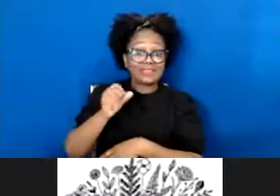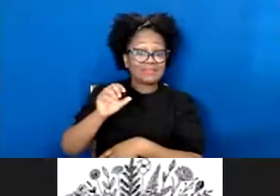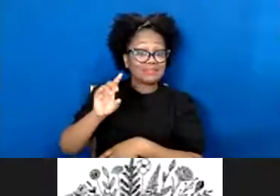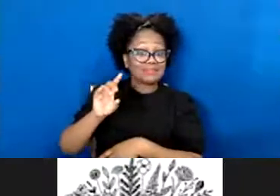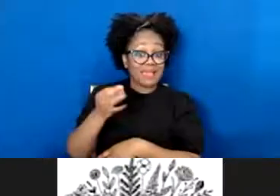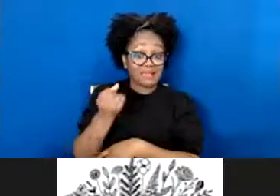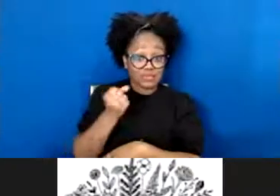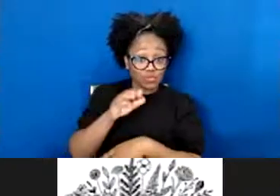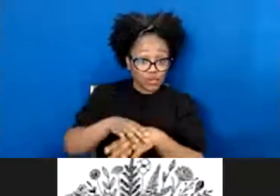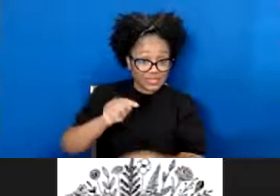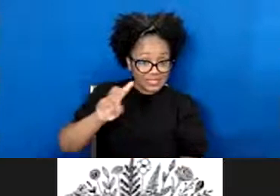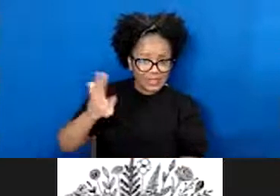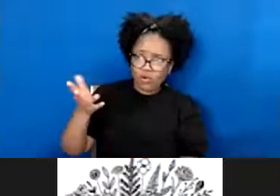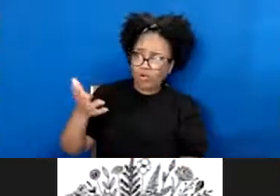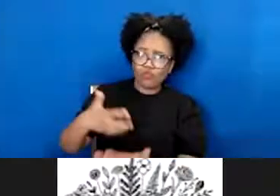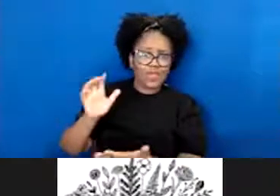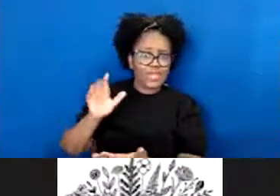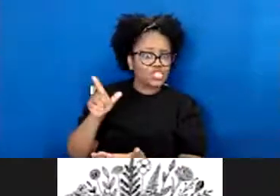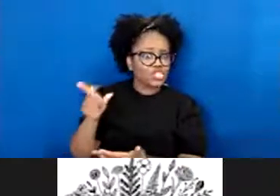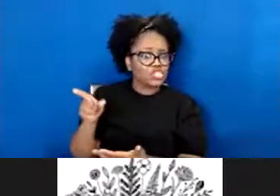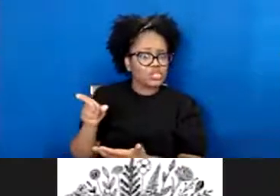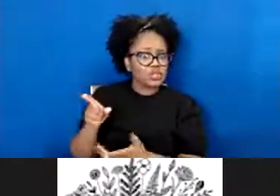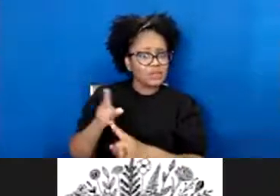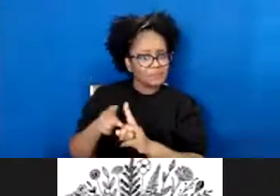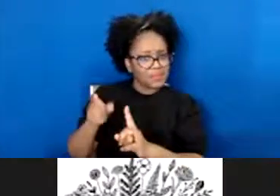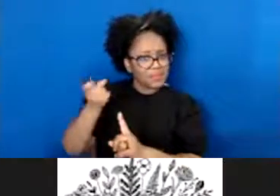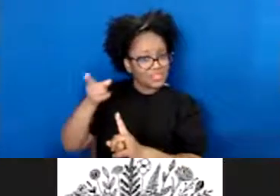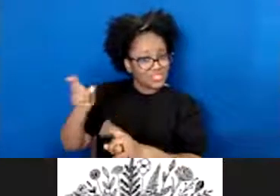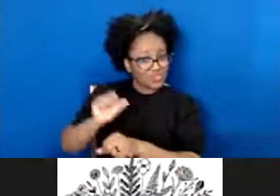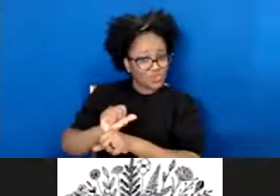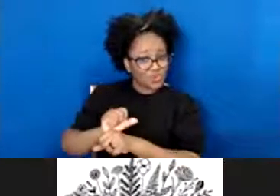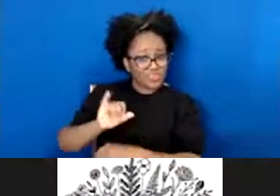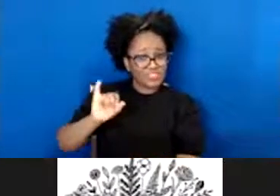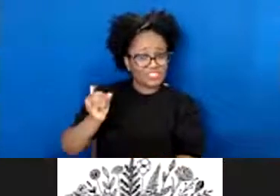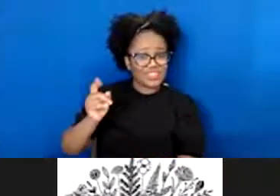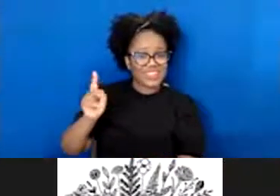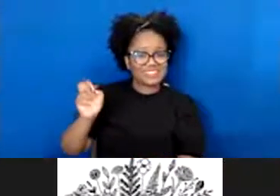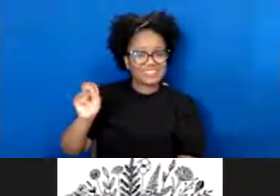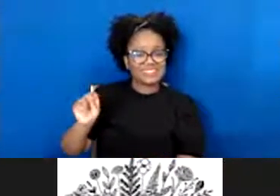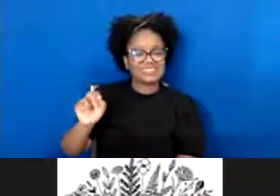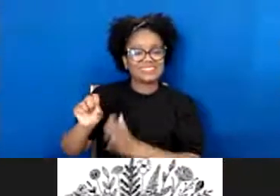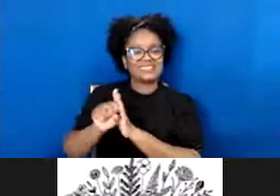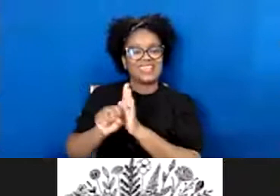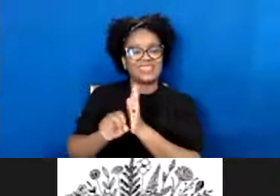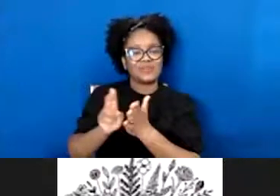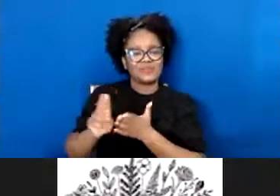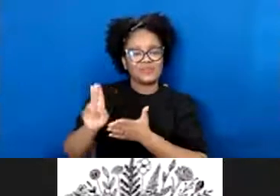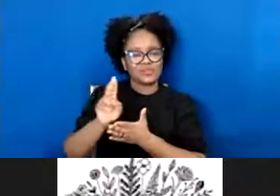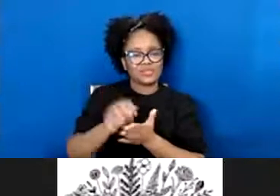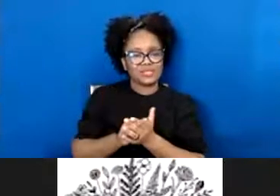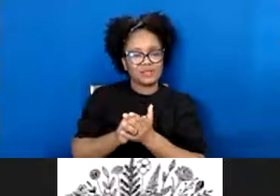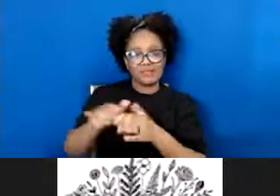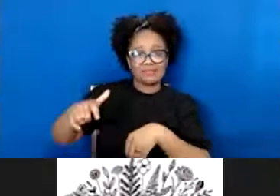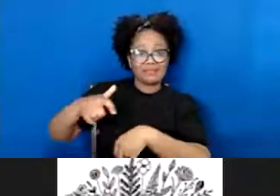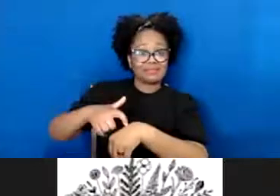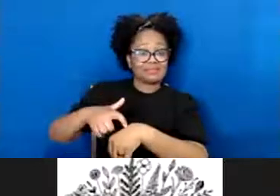which meant like, you ain't getting paid. Or sometimes she would get paid via literally like in food from the grill. Anybody from